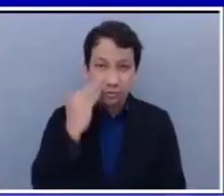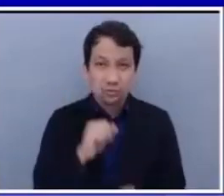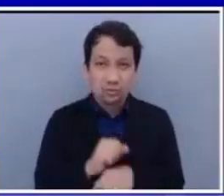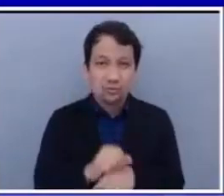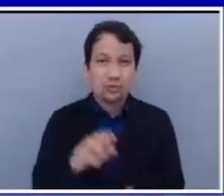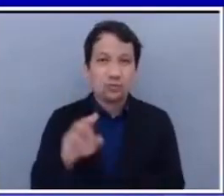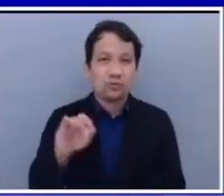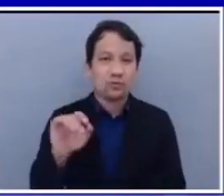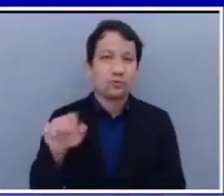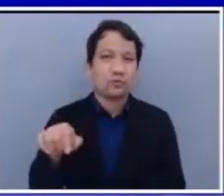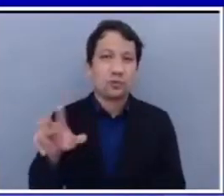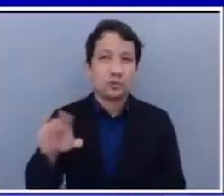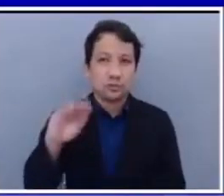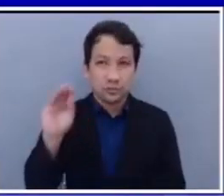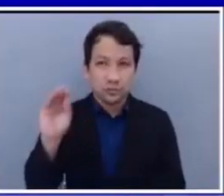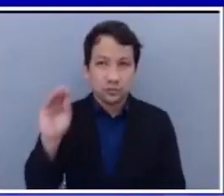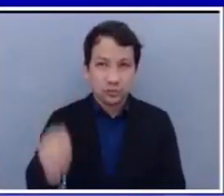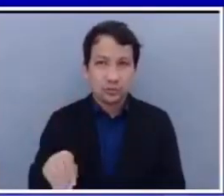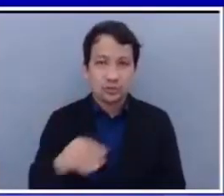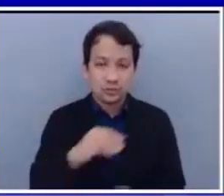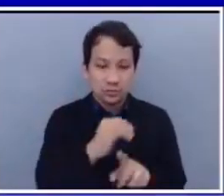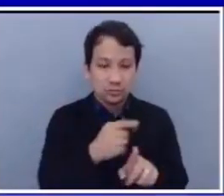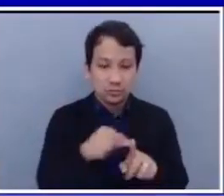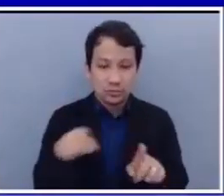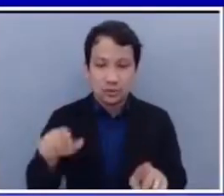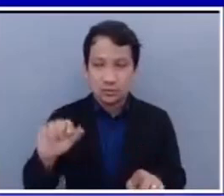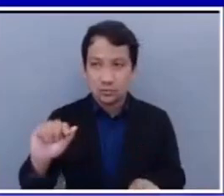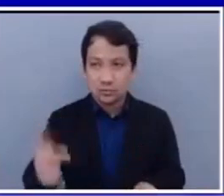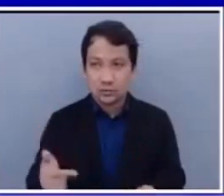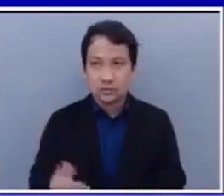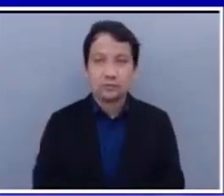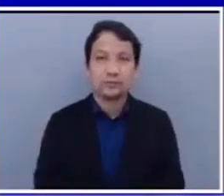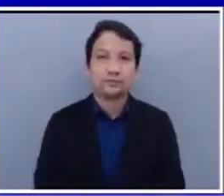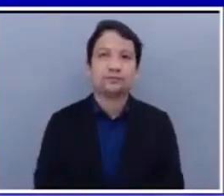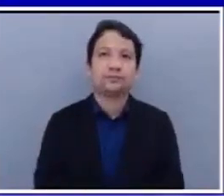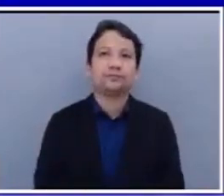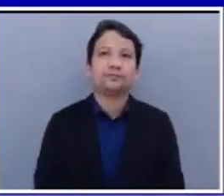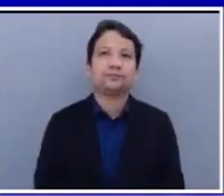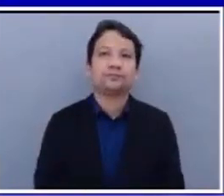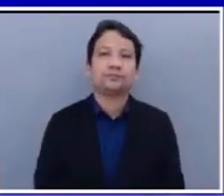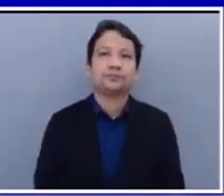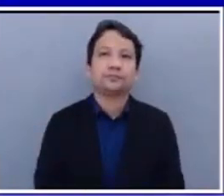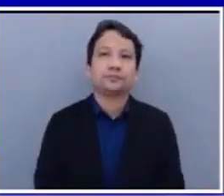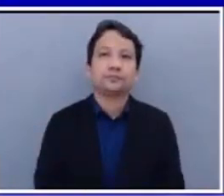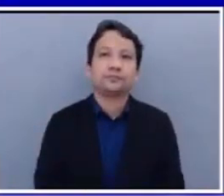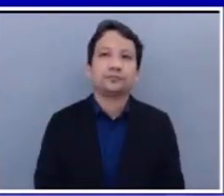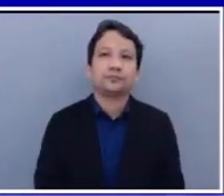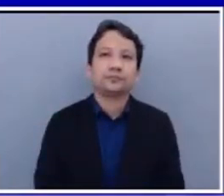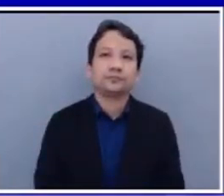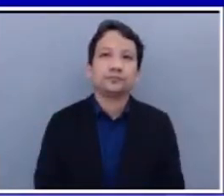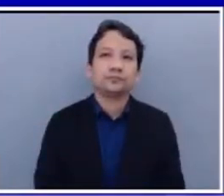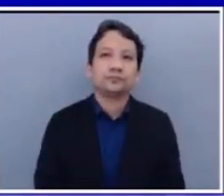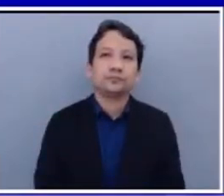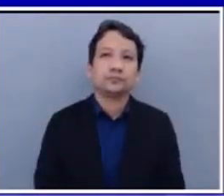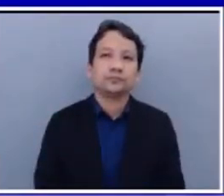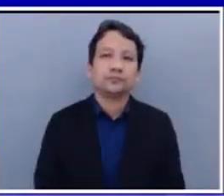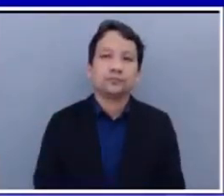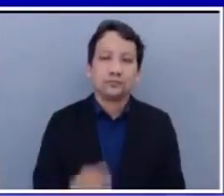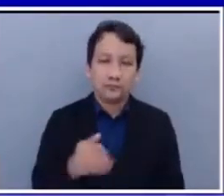14.3% average January to August. Thank you. Thank you, Yusek Mapa. Our next question is